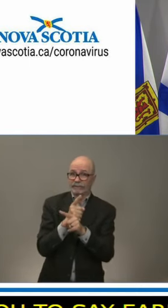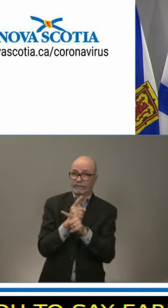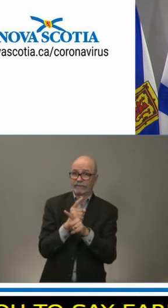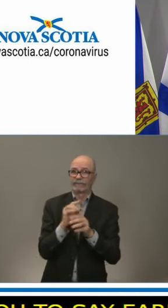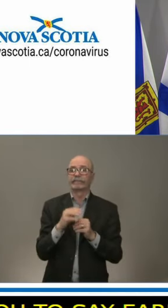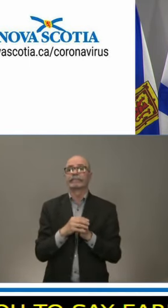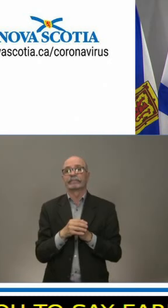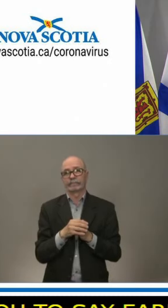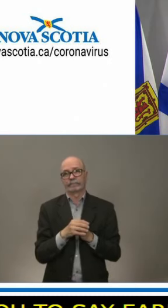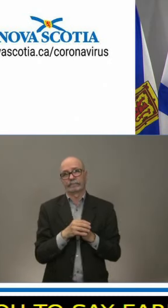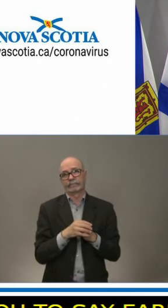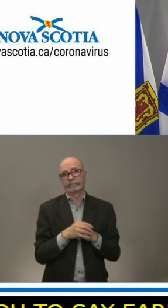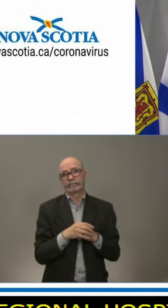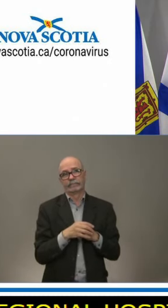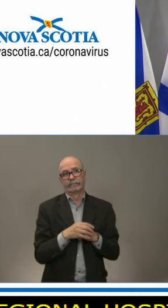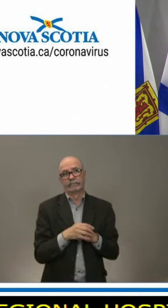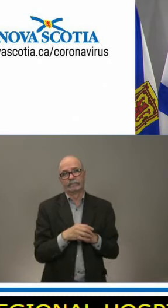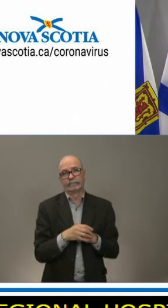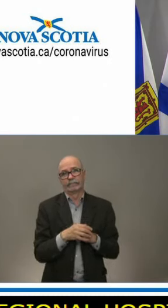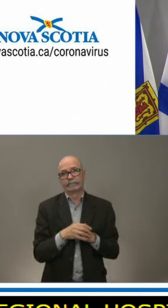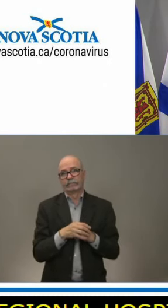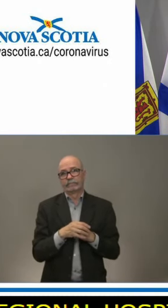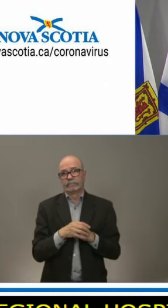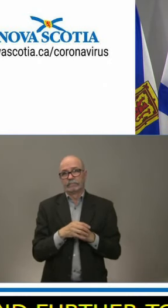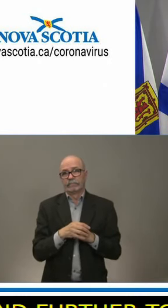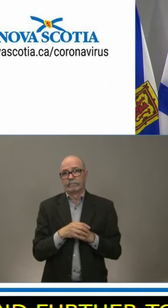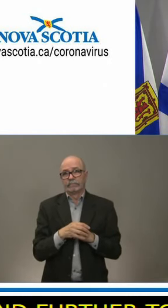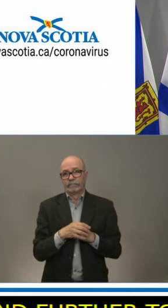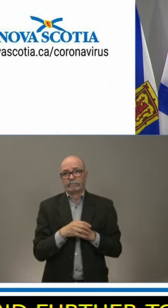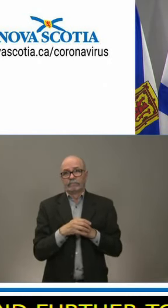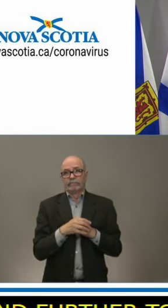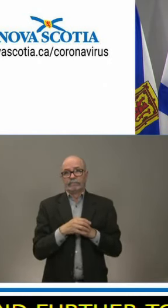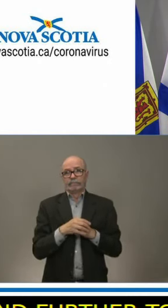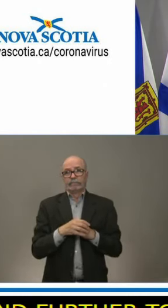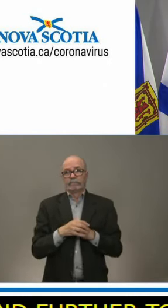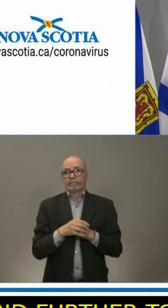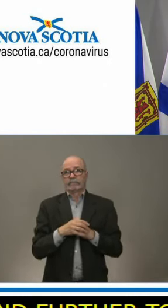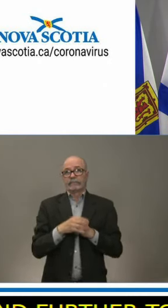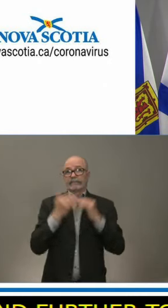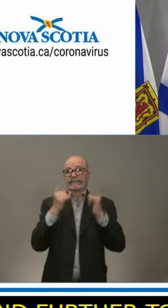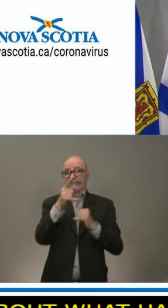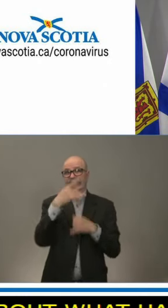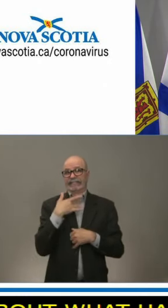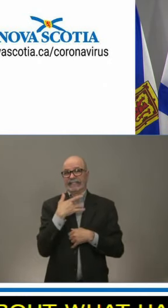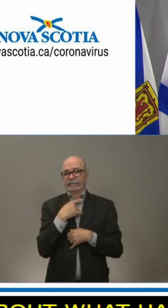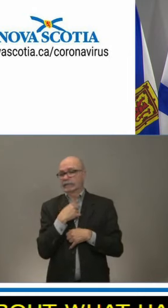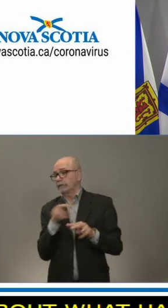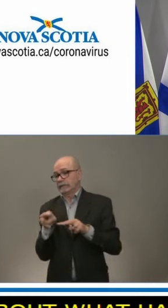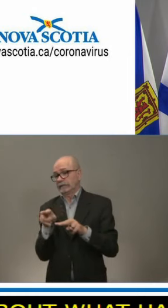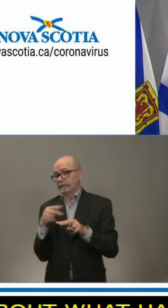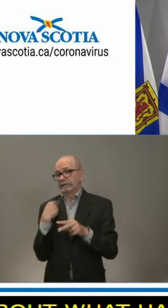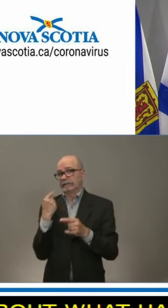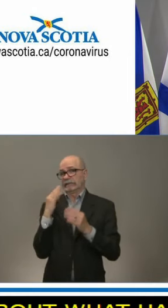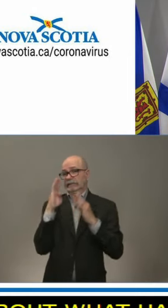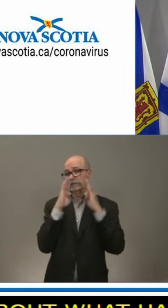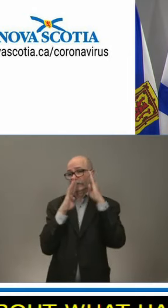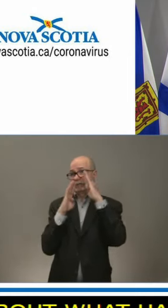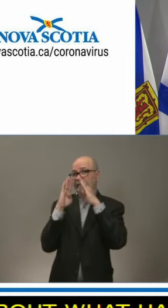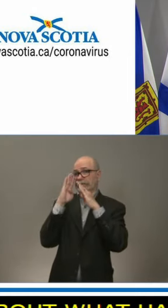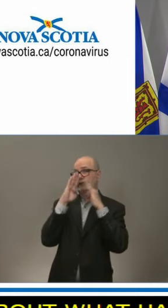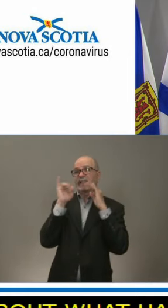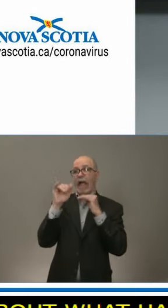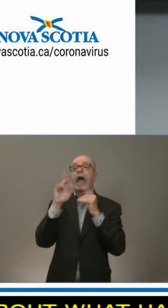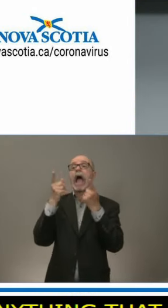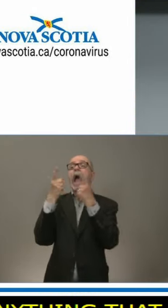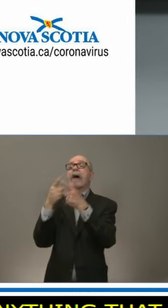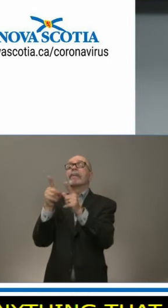at that hospital, is there anything that concerns you about the way that hospital handled this case? Public health is working, as I